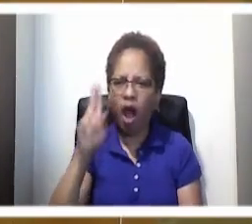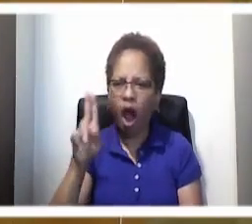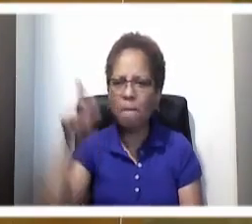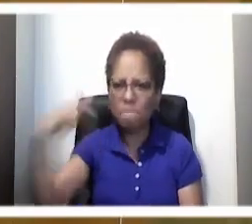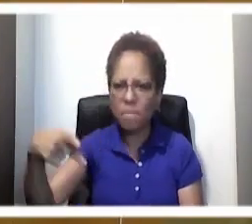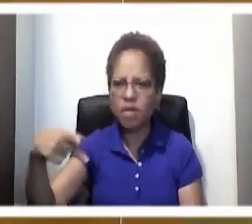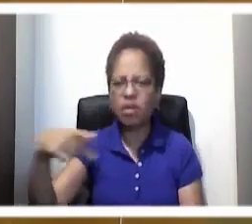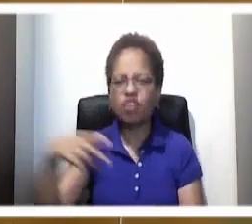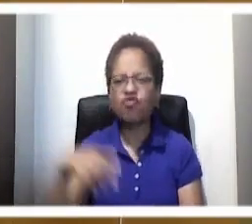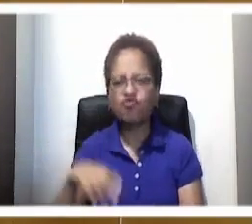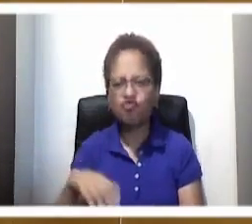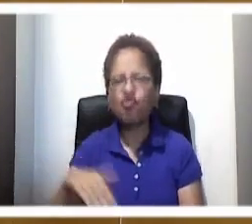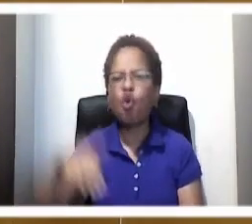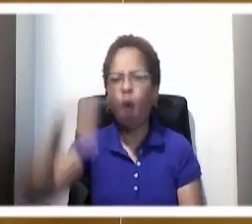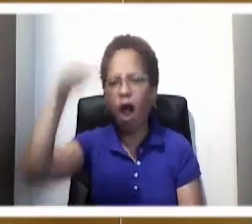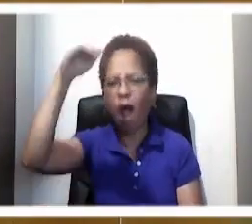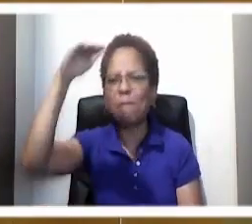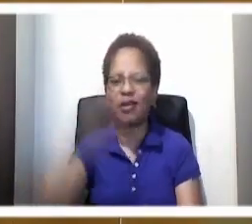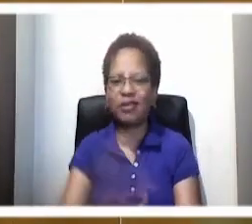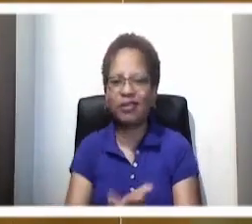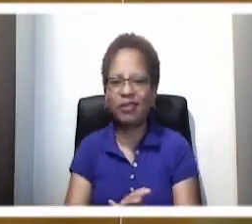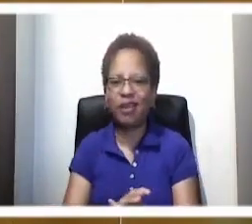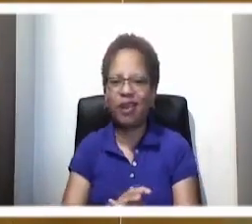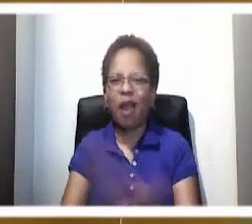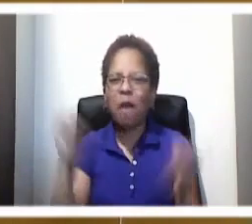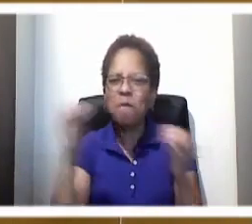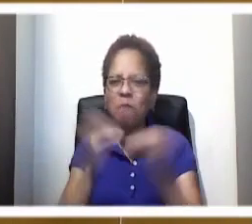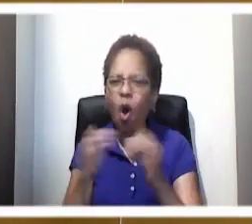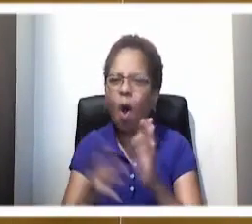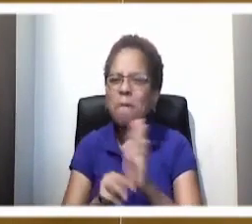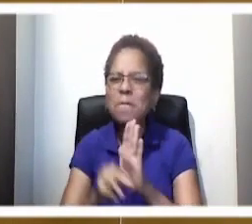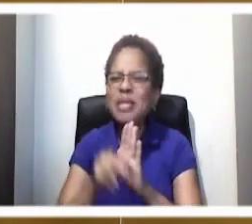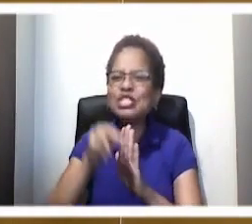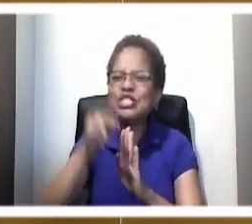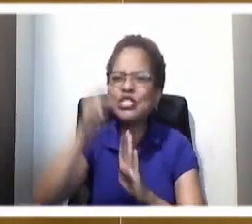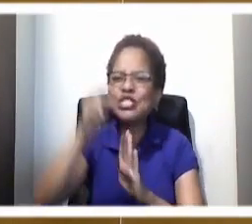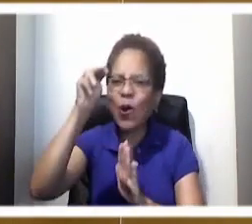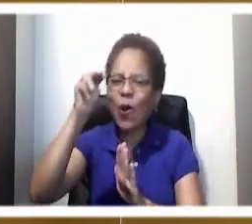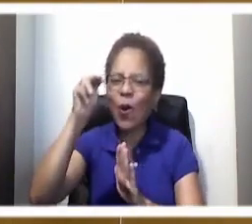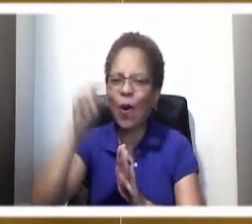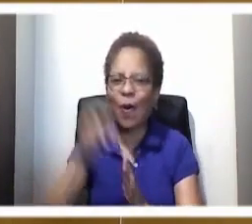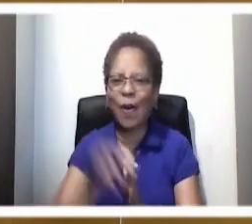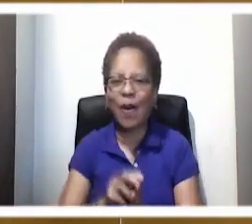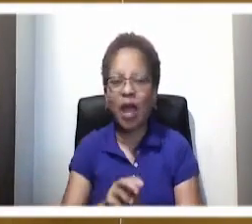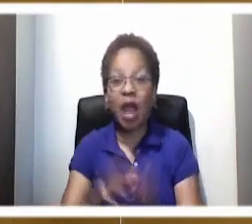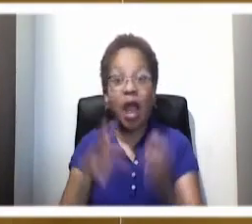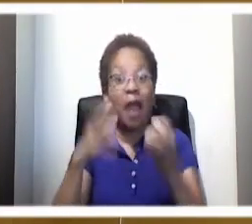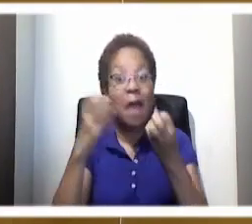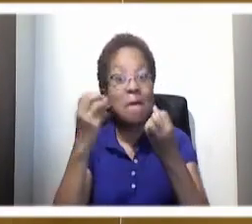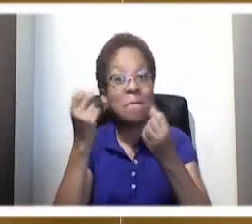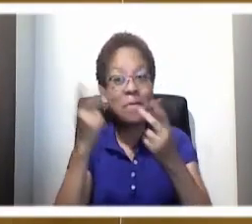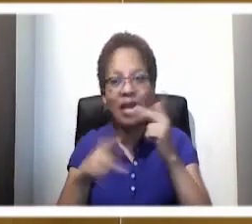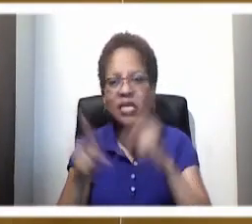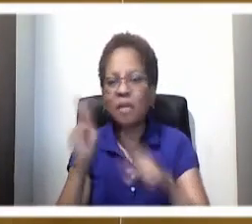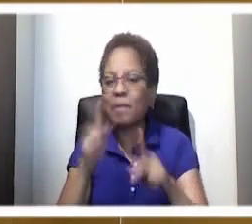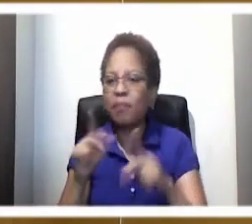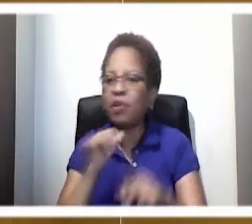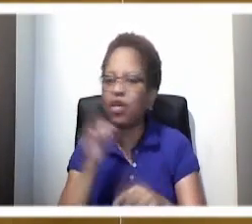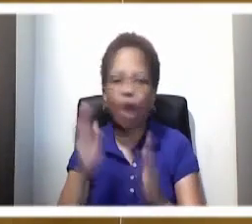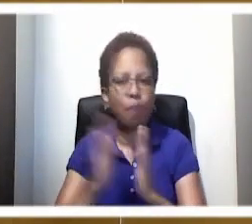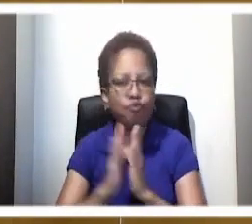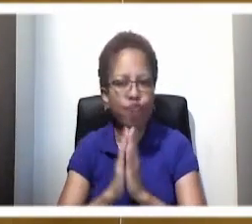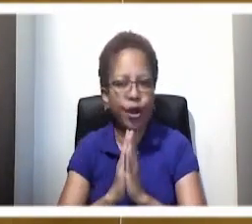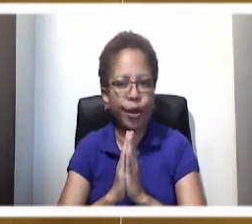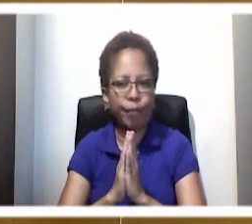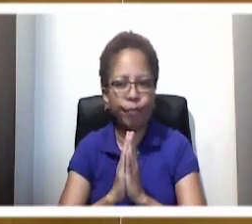George Bernard Shaw writes that most people do not pray they only beg.